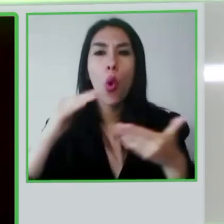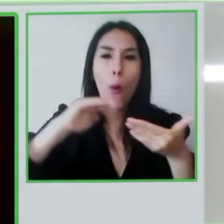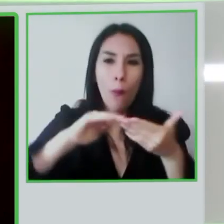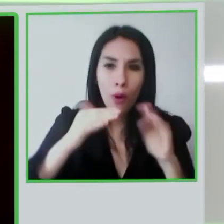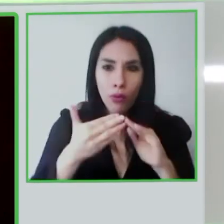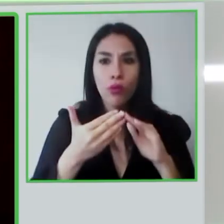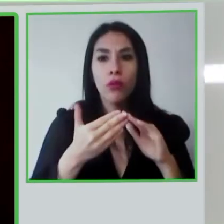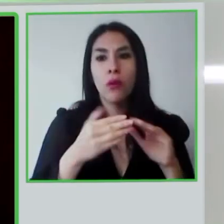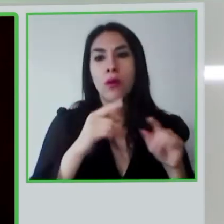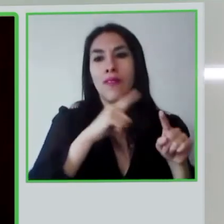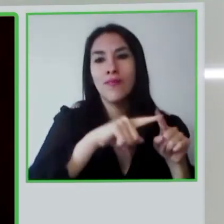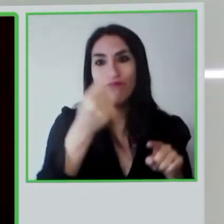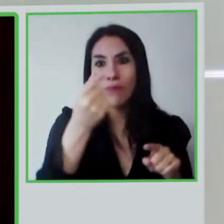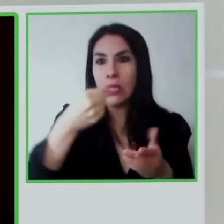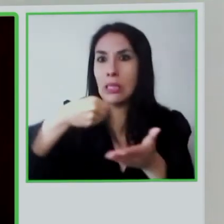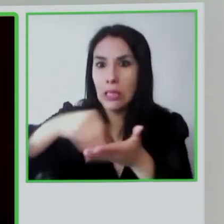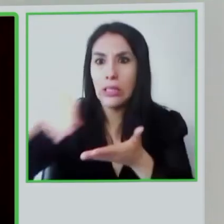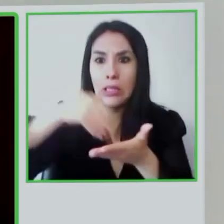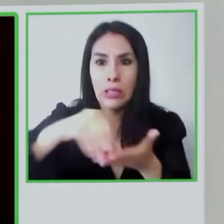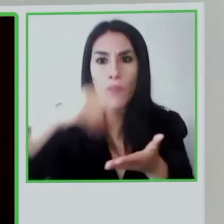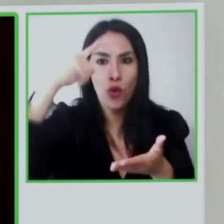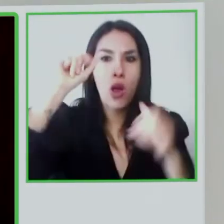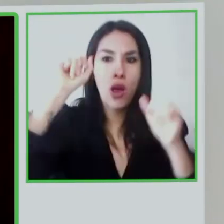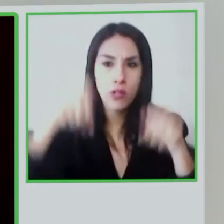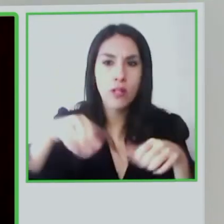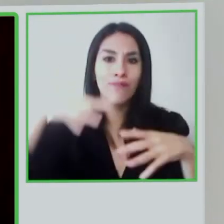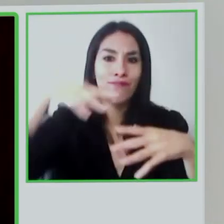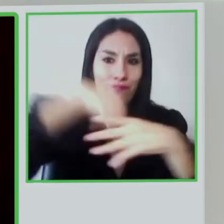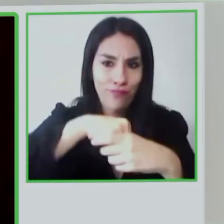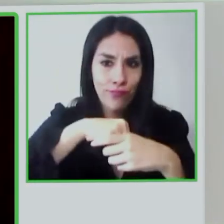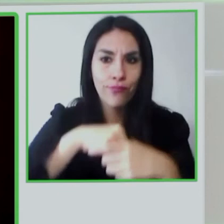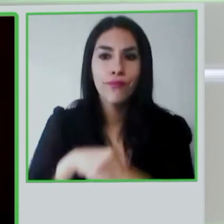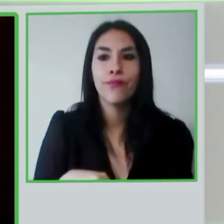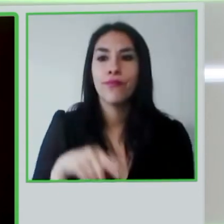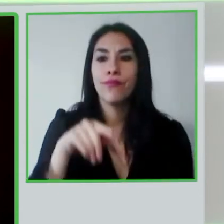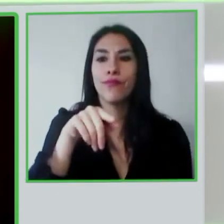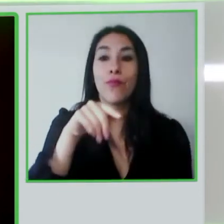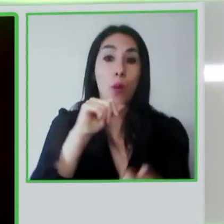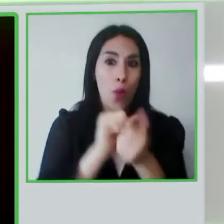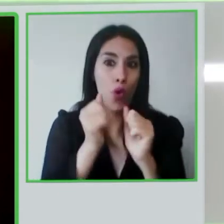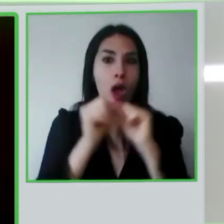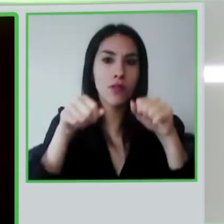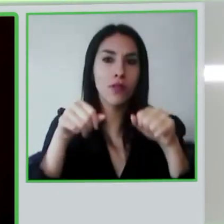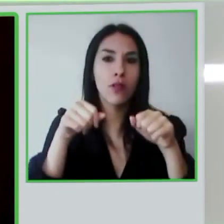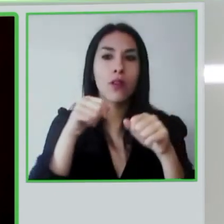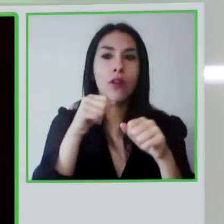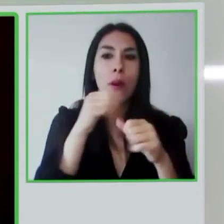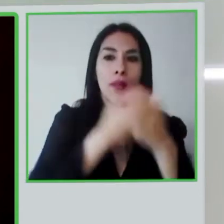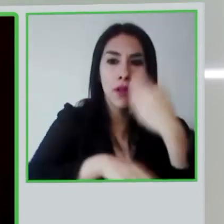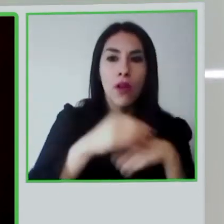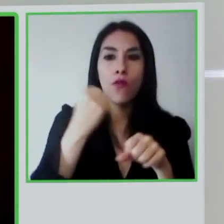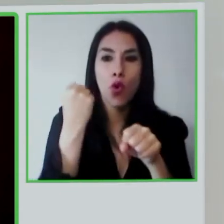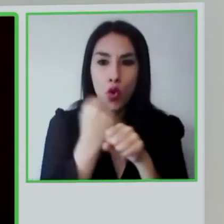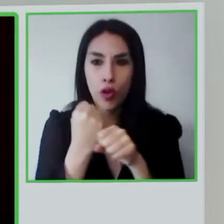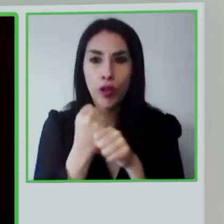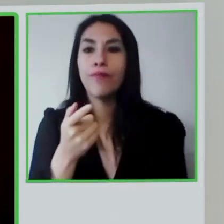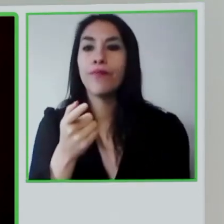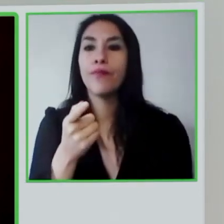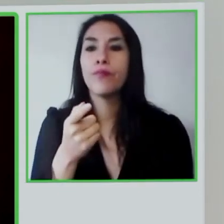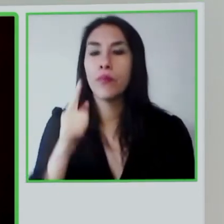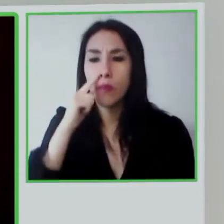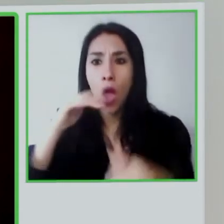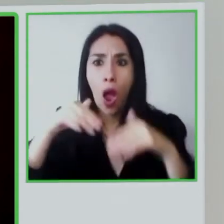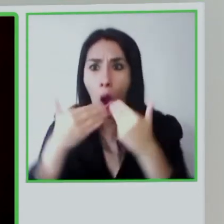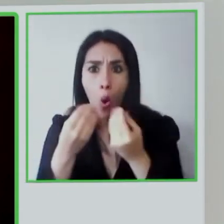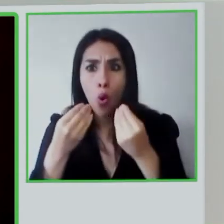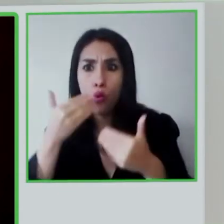need to improve this, and will improve as workers and businesses